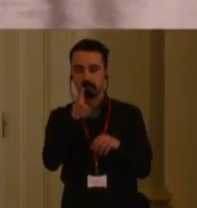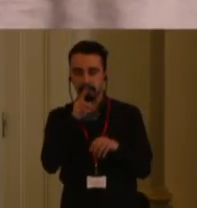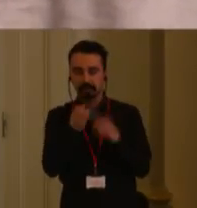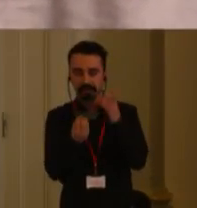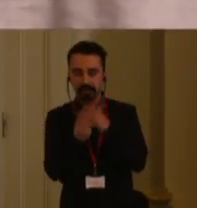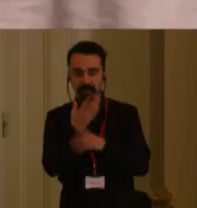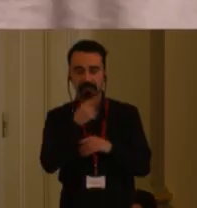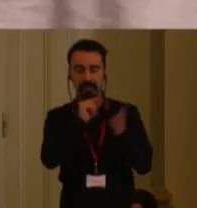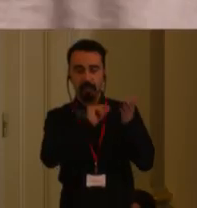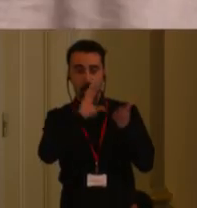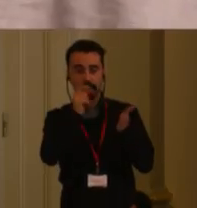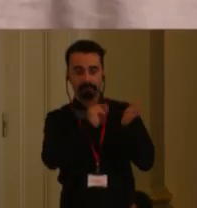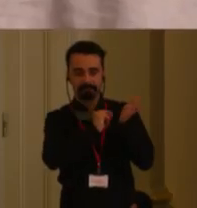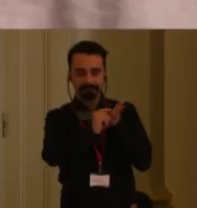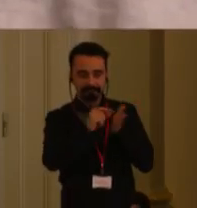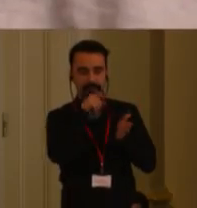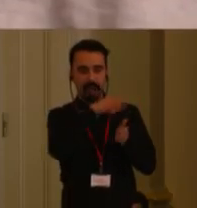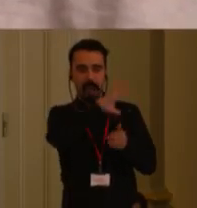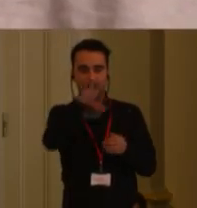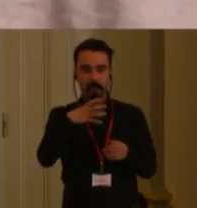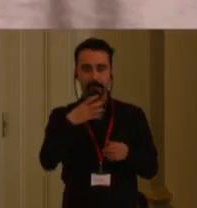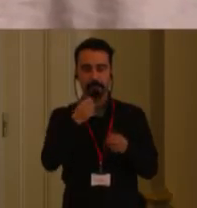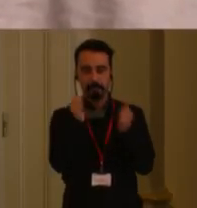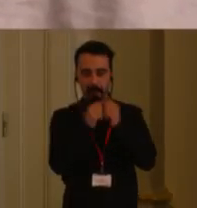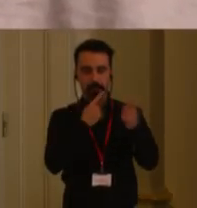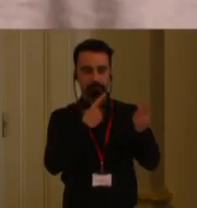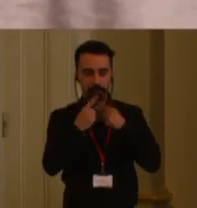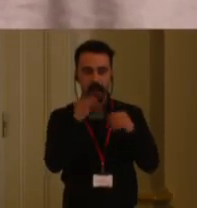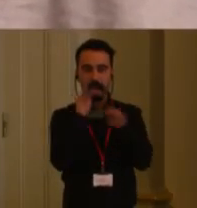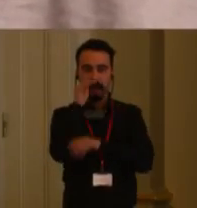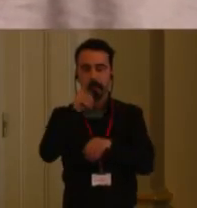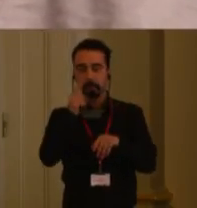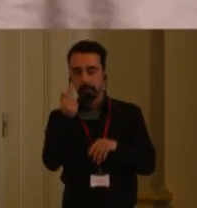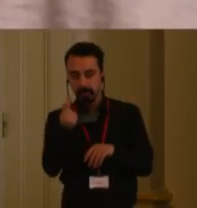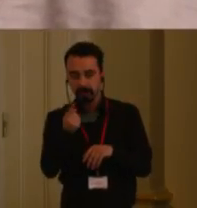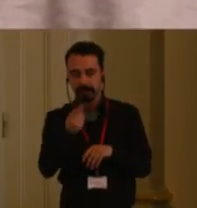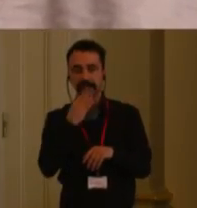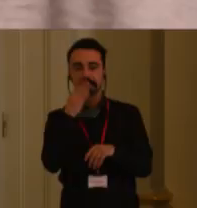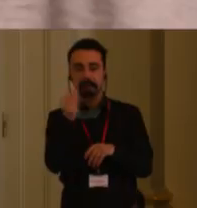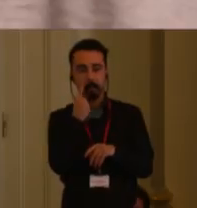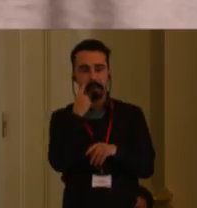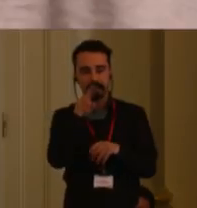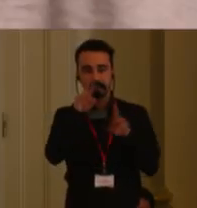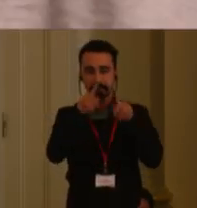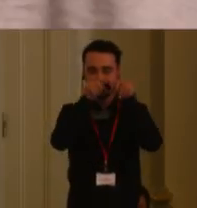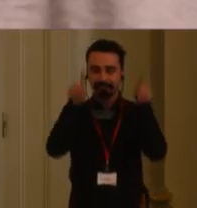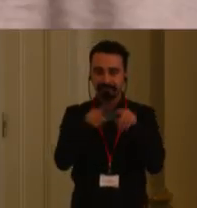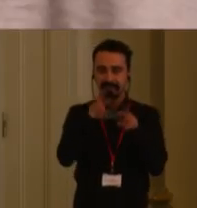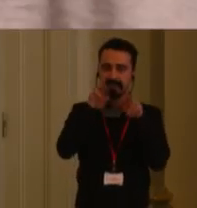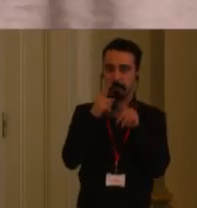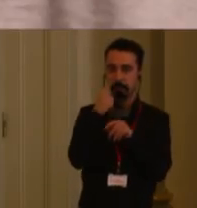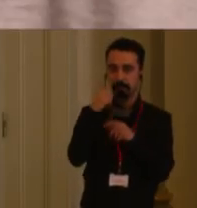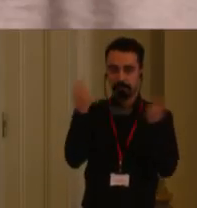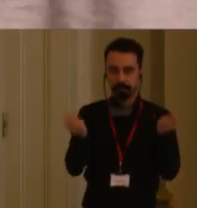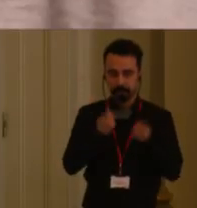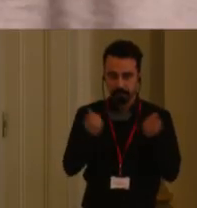was conducted, and also some of the points worth underscoring as far as the survey is concerned, to be able to